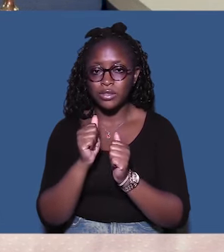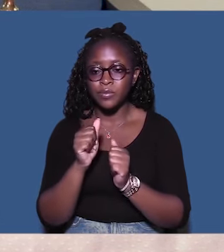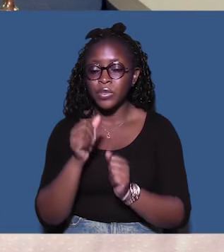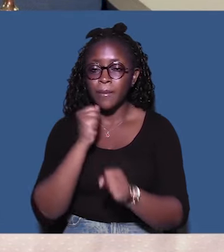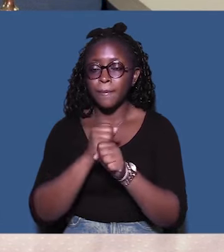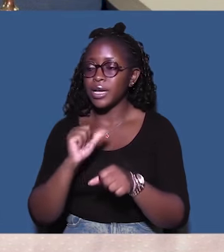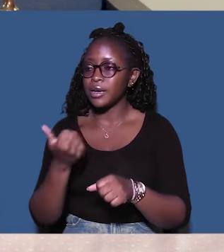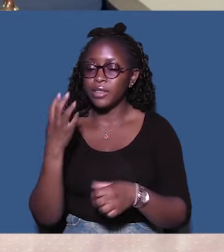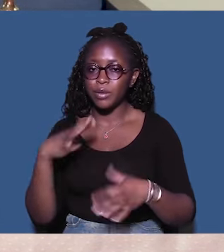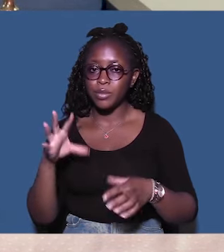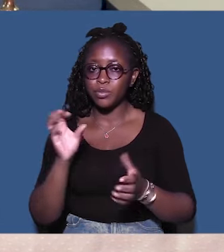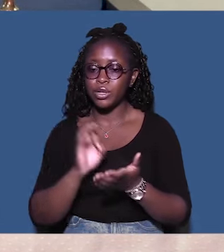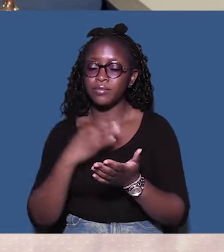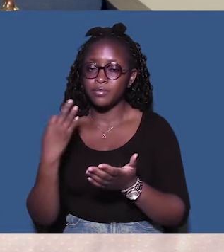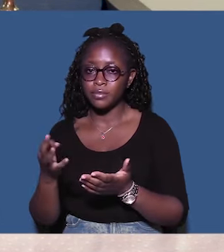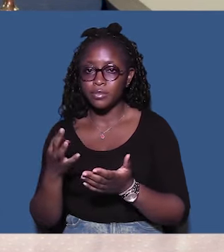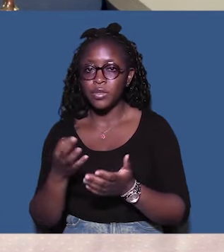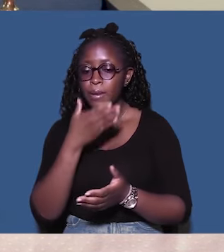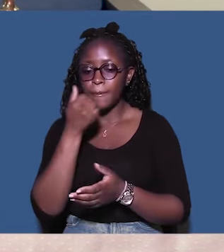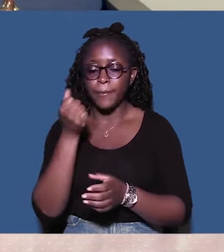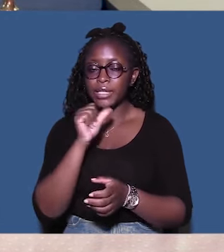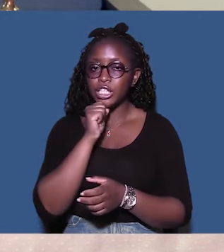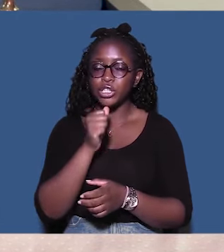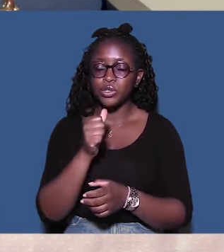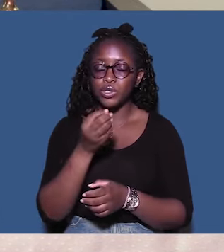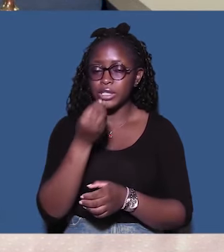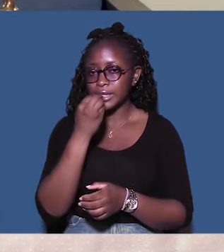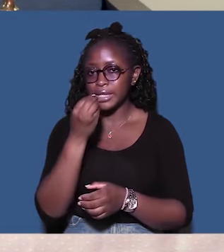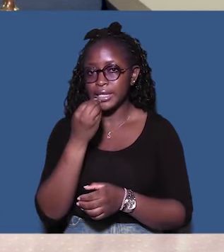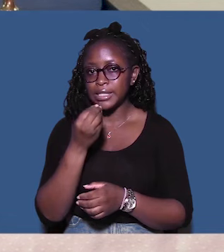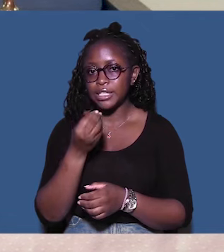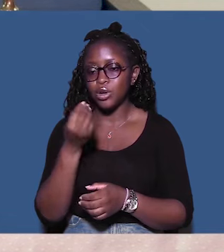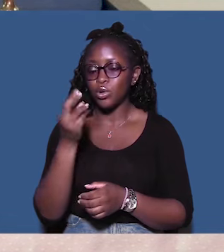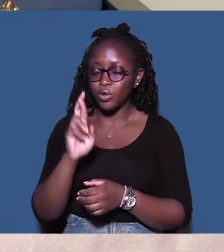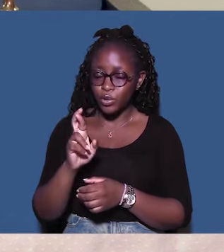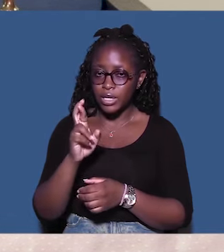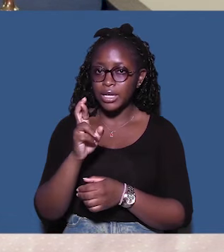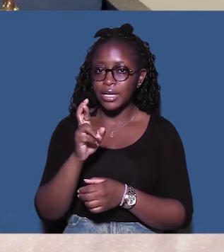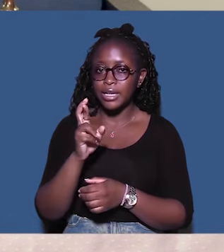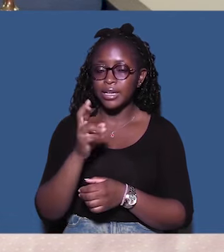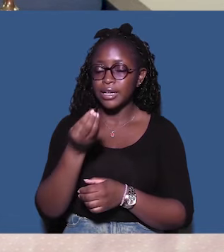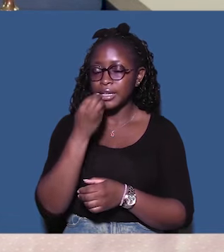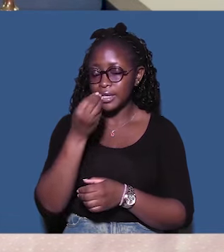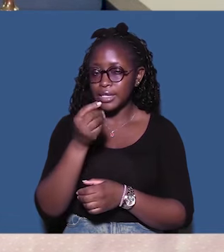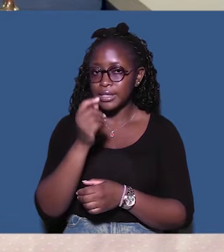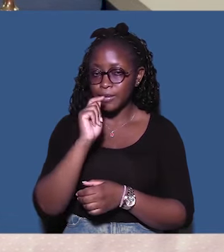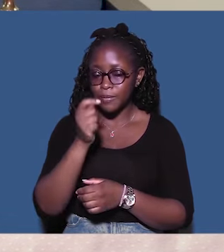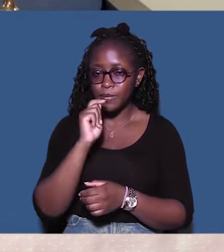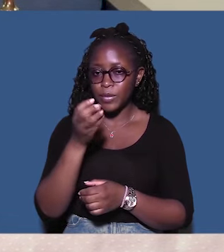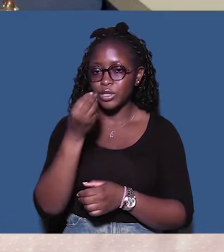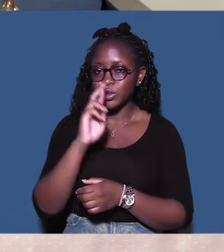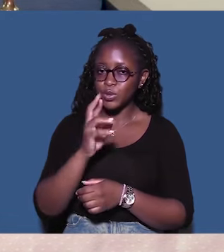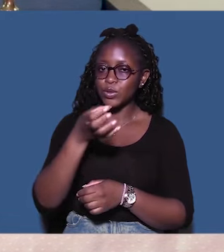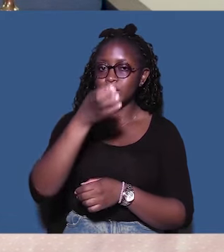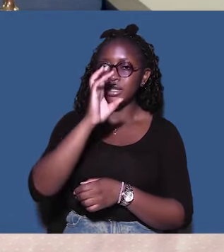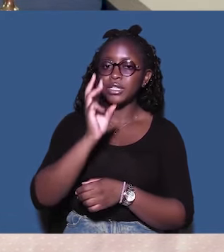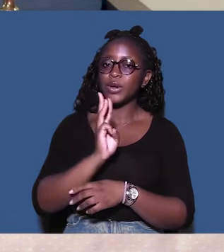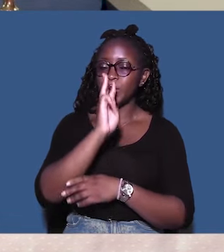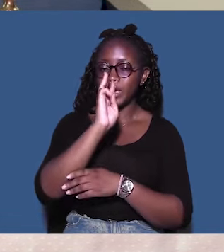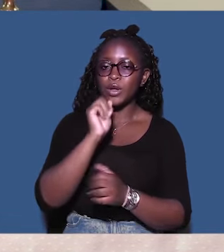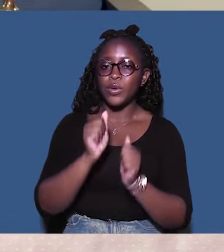to eat meat or drink wine or do anything else that will cause your brother or